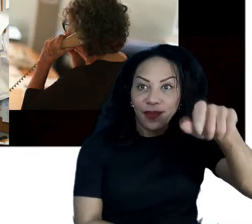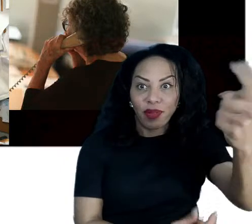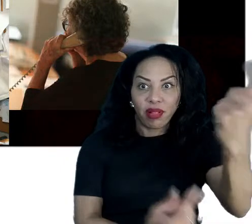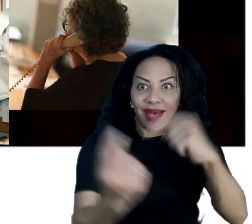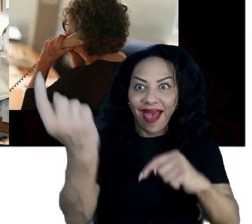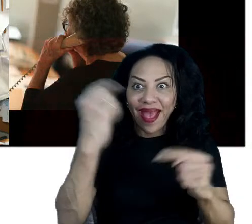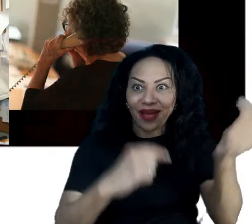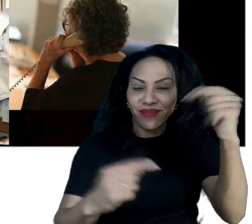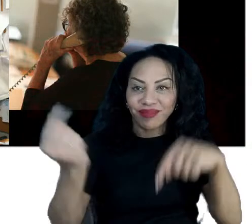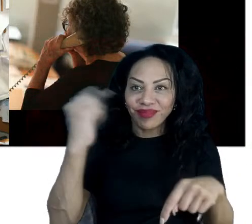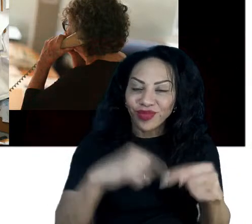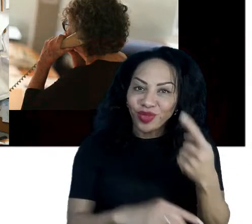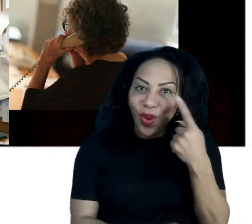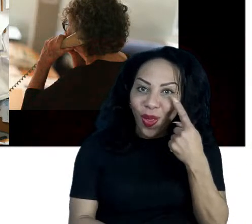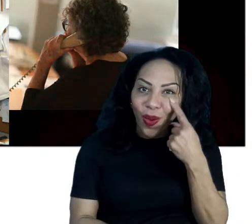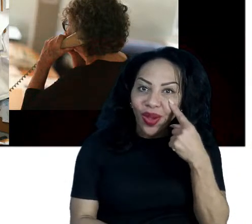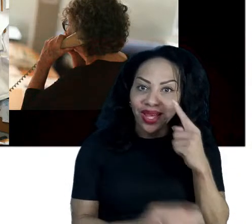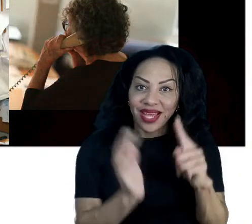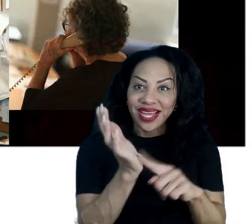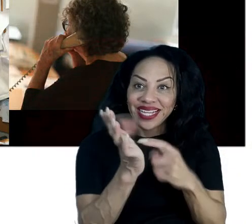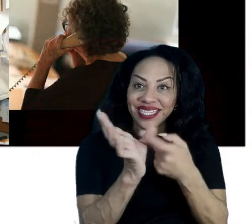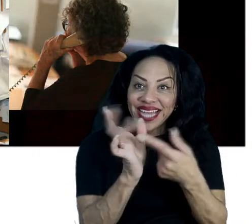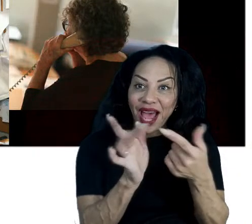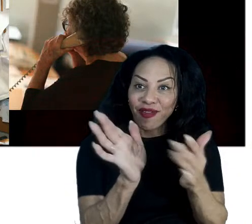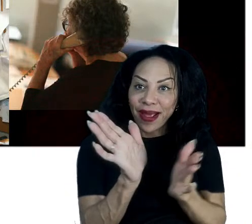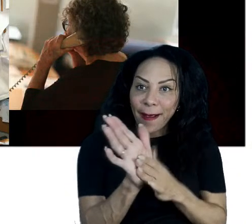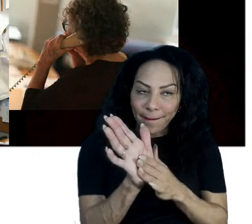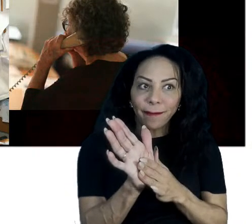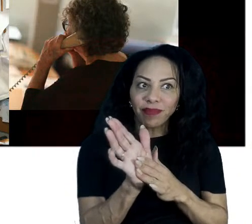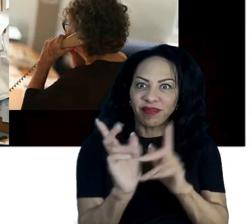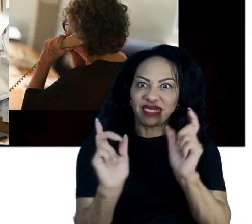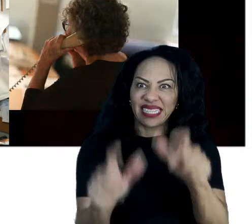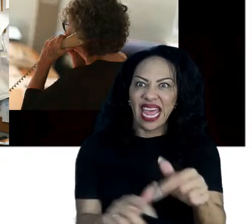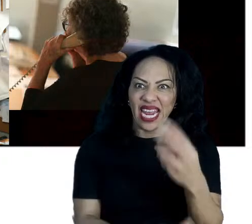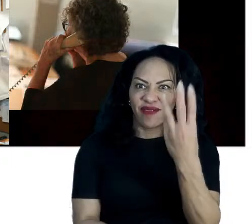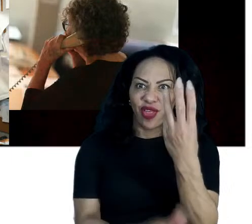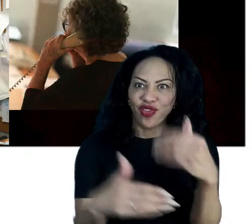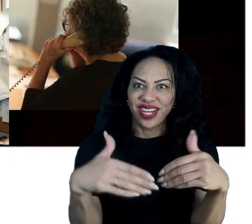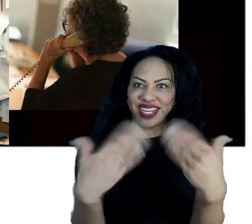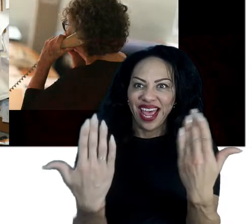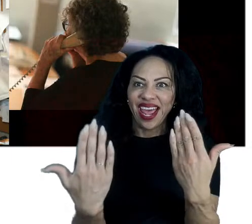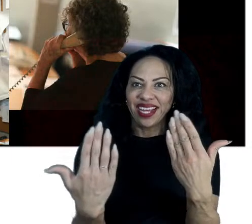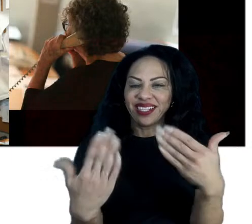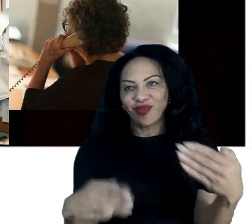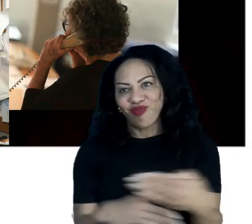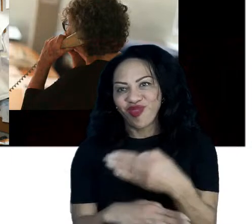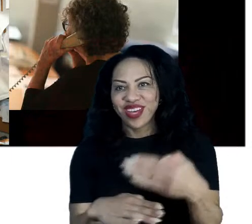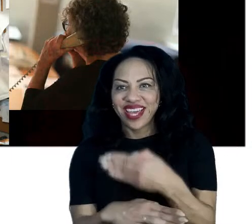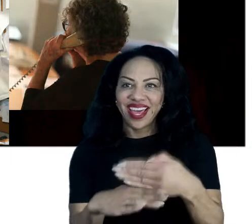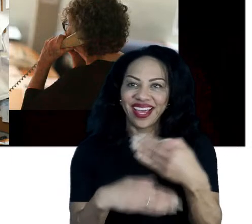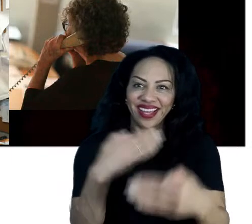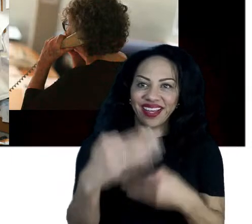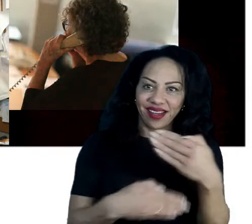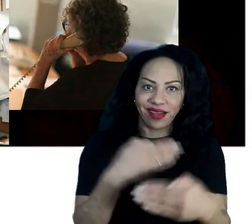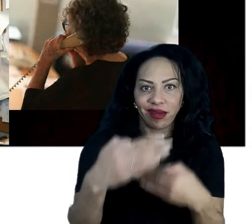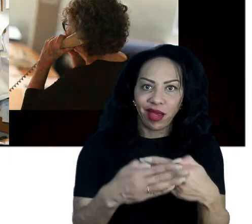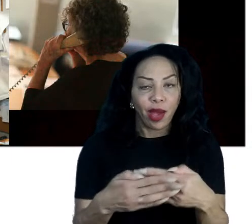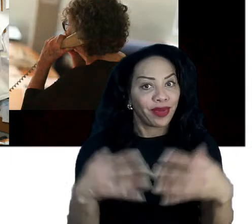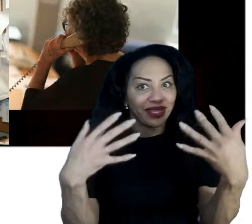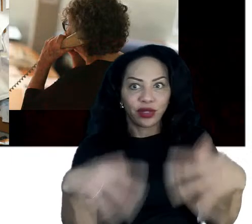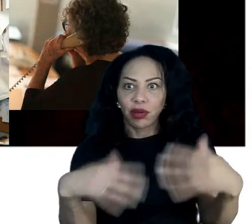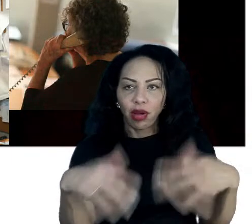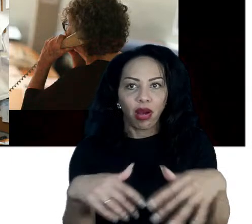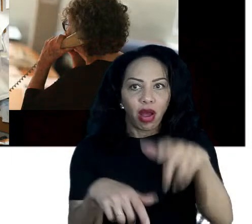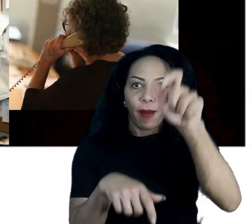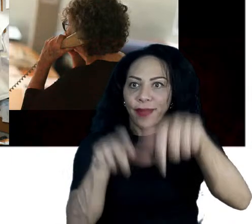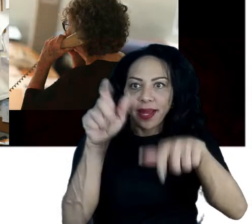had a conversation. I mean, Taryn was there for kind of most of it as well. And it was extraordinary. It was so busy. It was